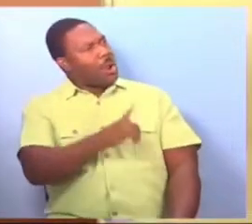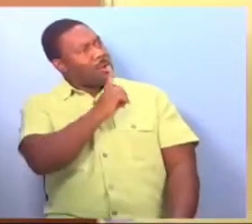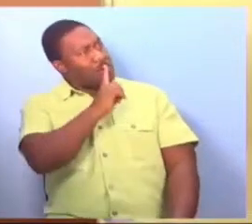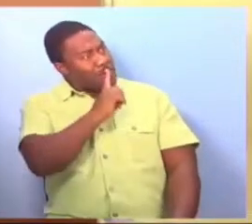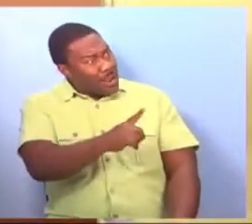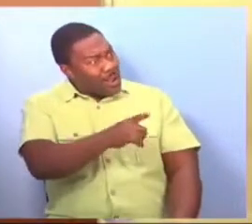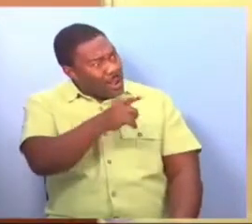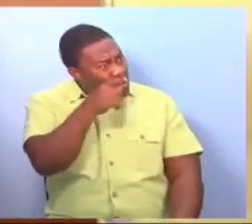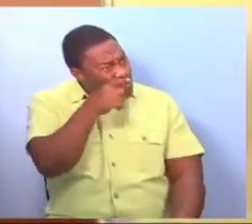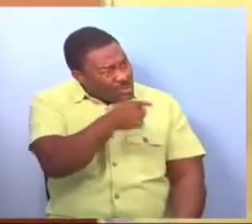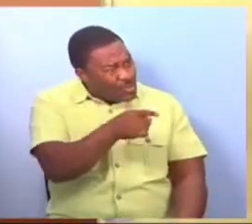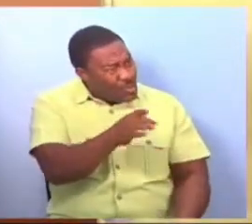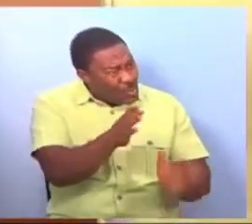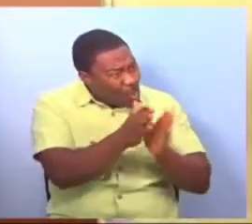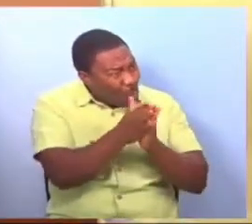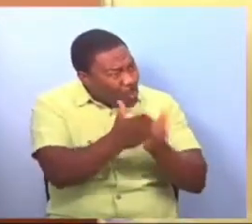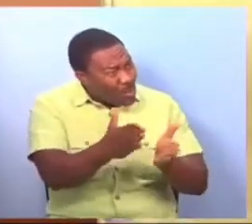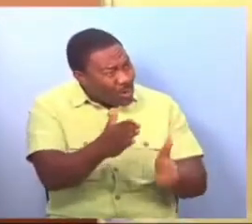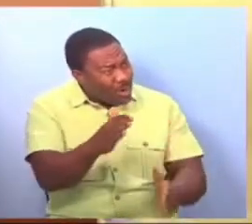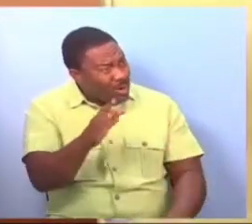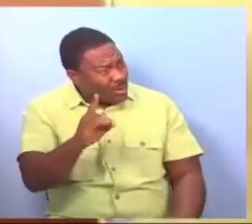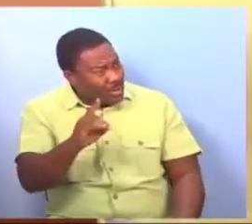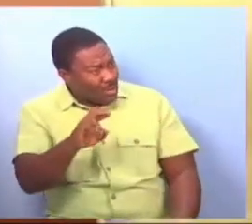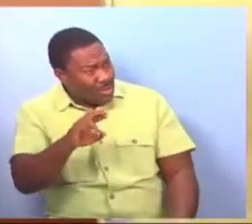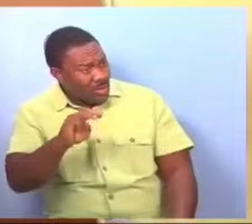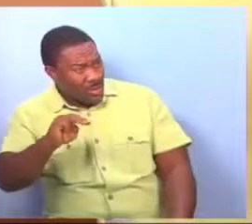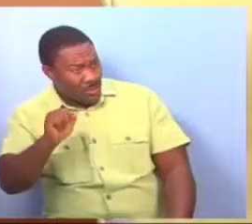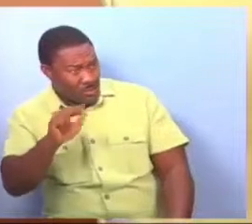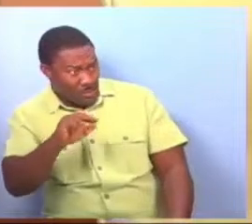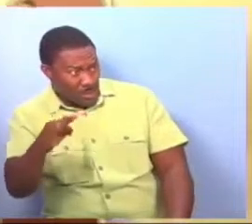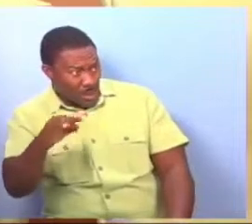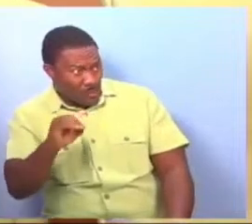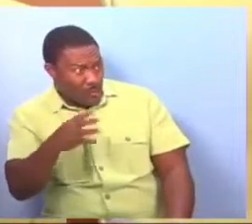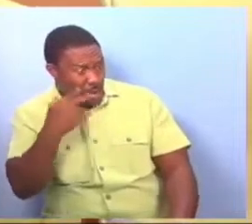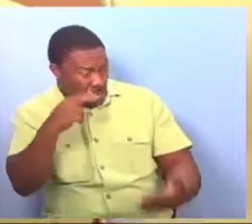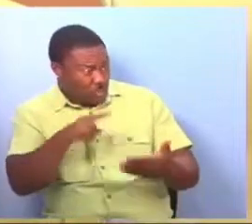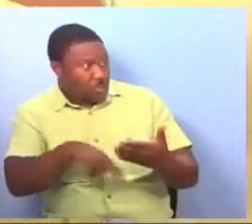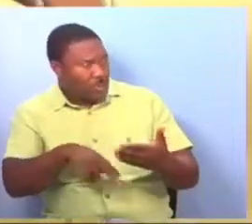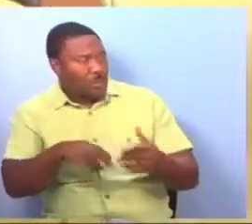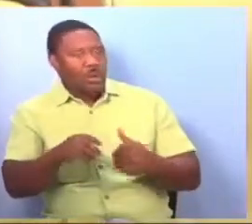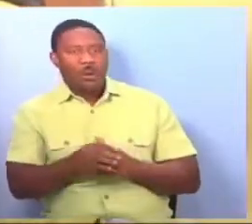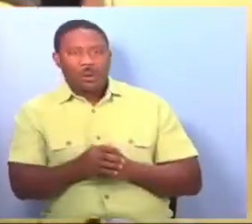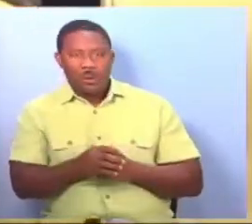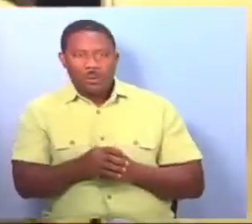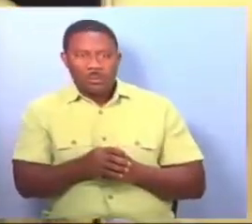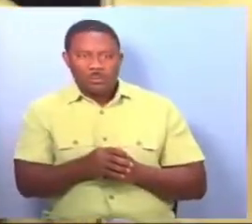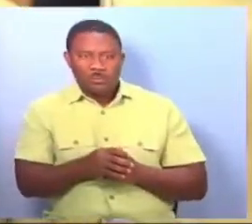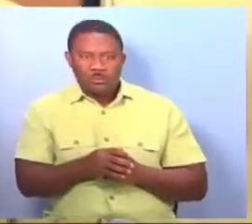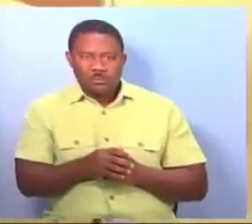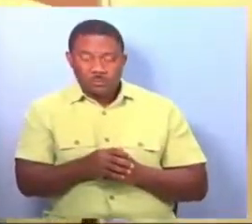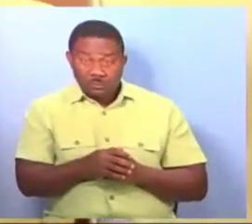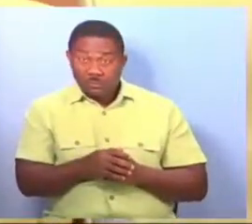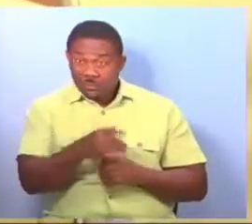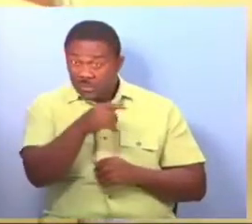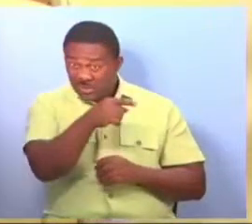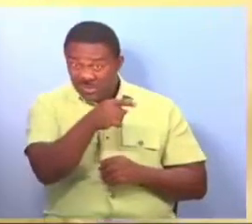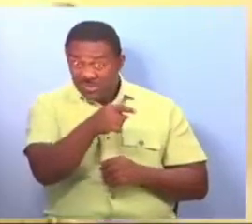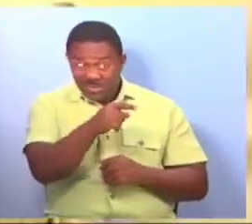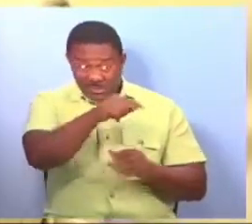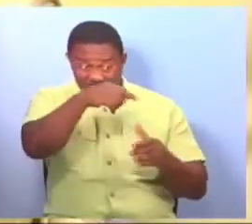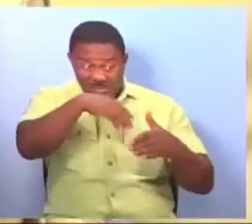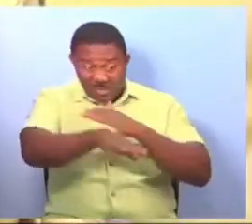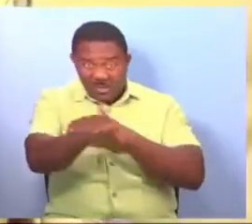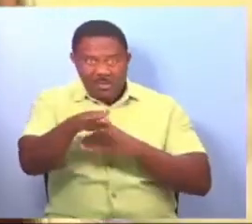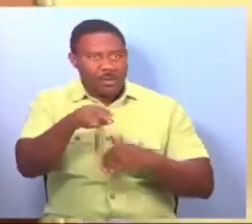I had read about. Mr. Speaker, when he came to Parliament, he was placed on these